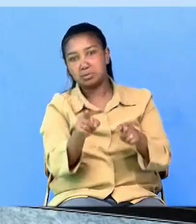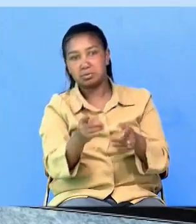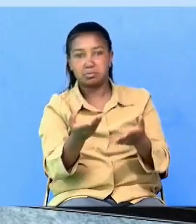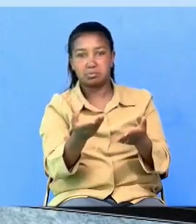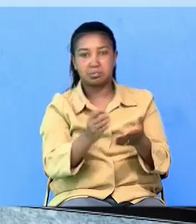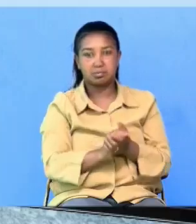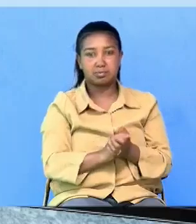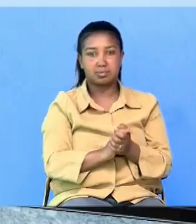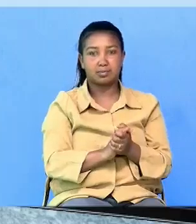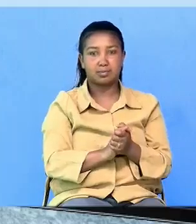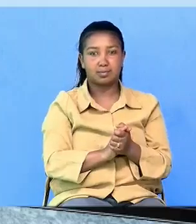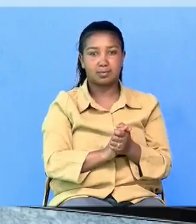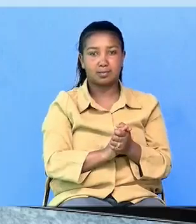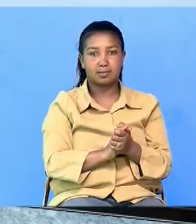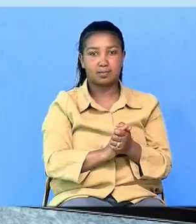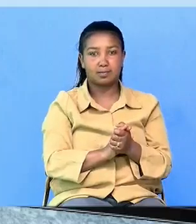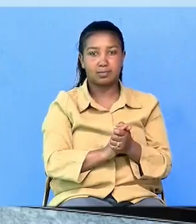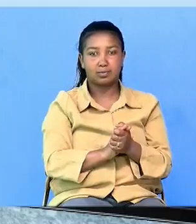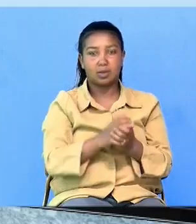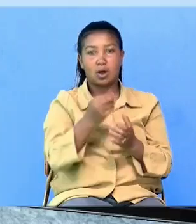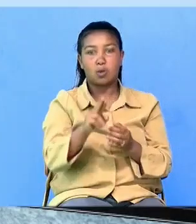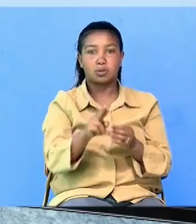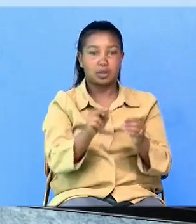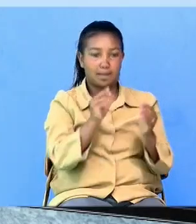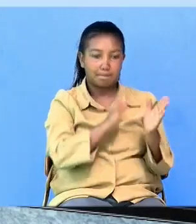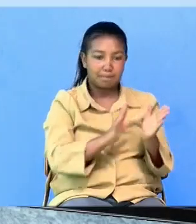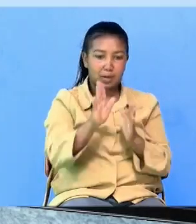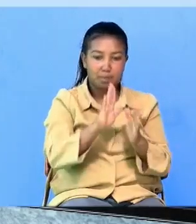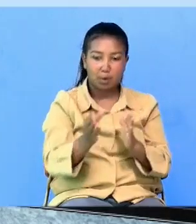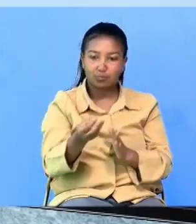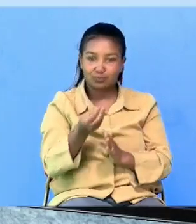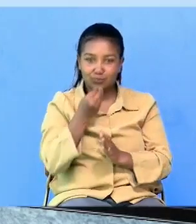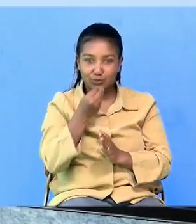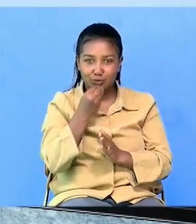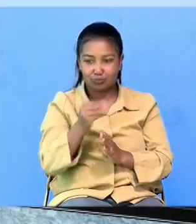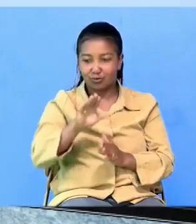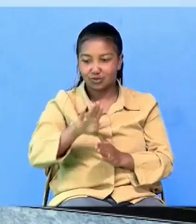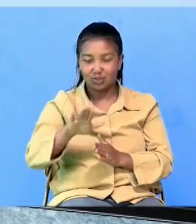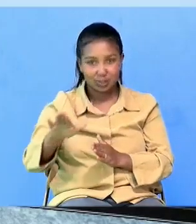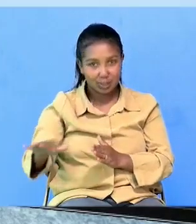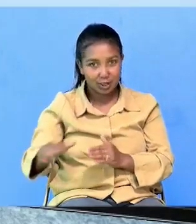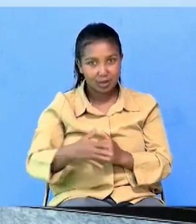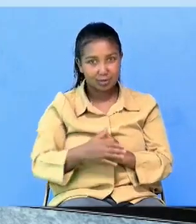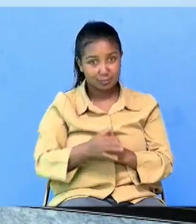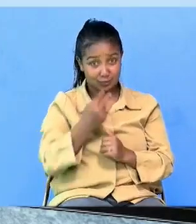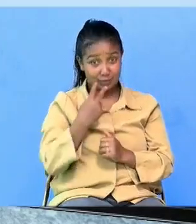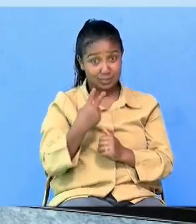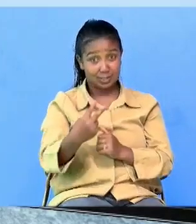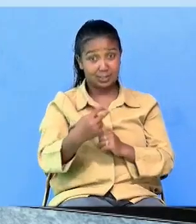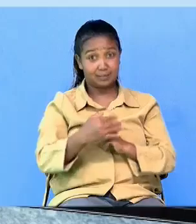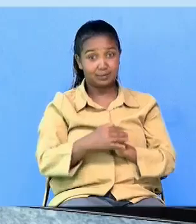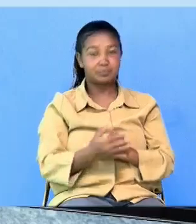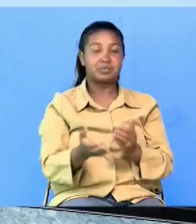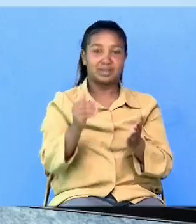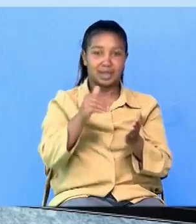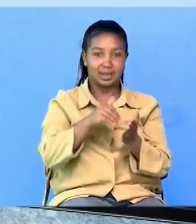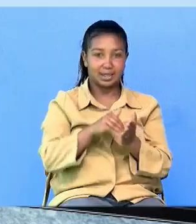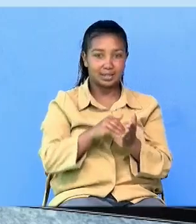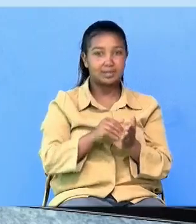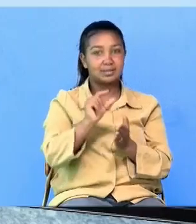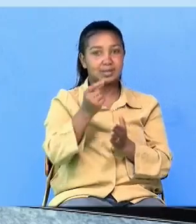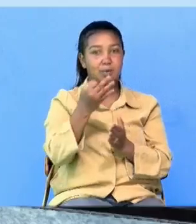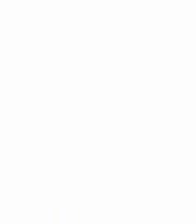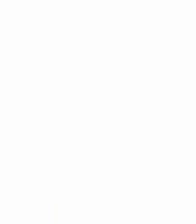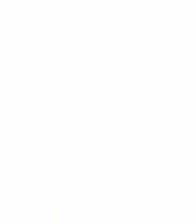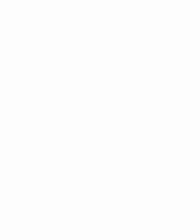it's okay. Or they prepare a kind of food for children. You see? Again, these are some of